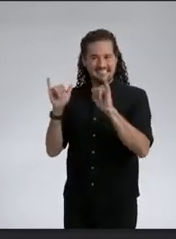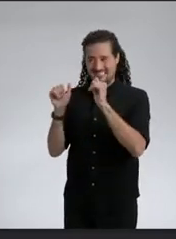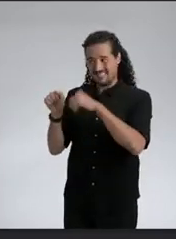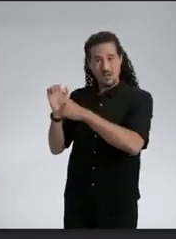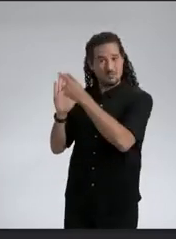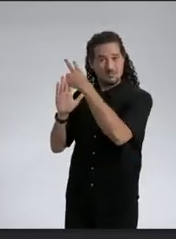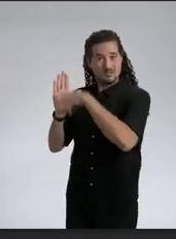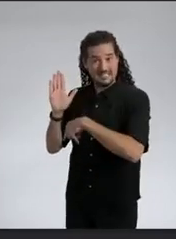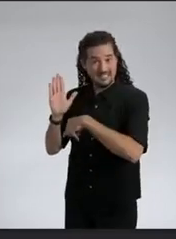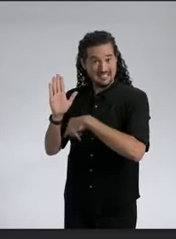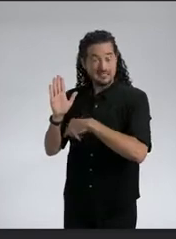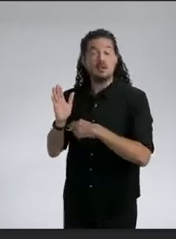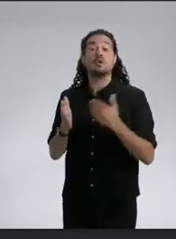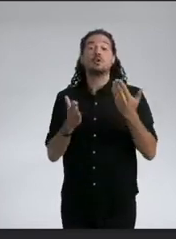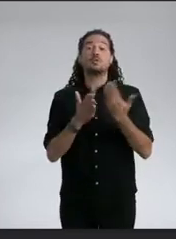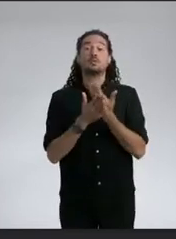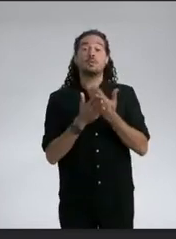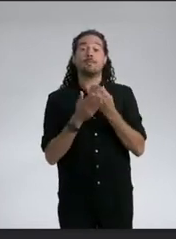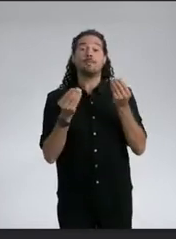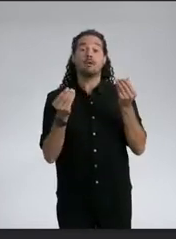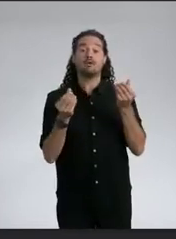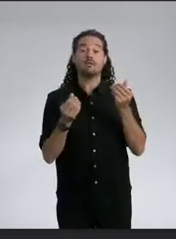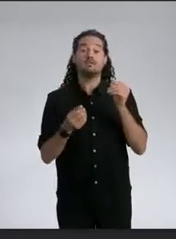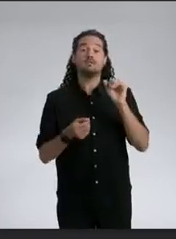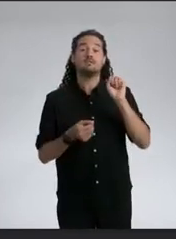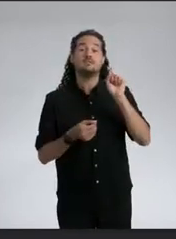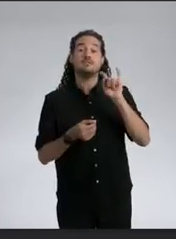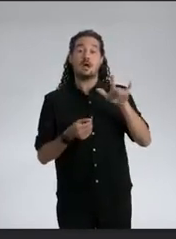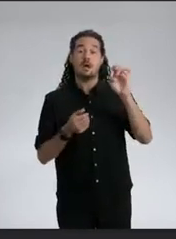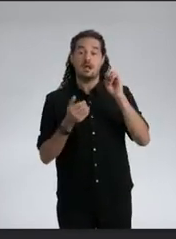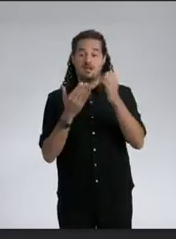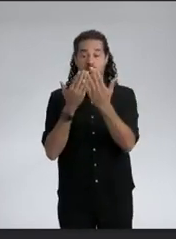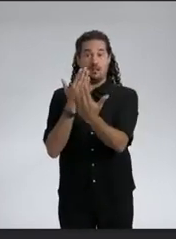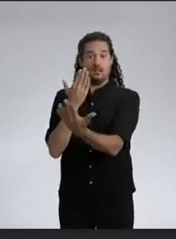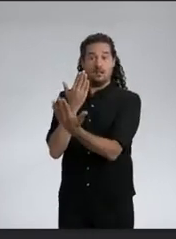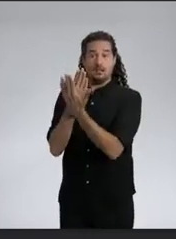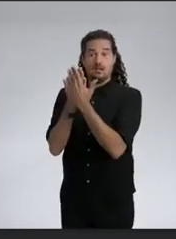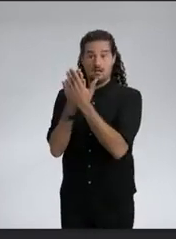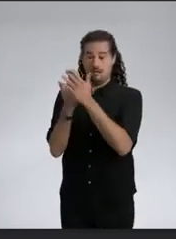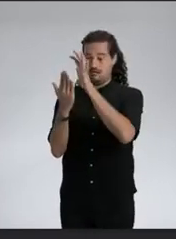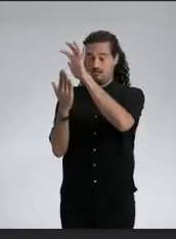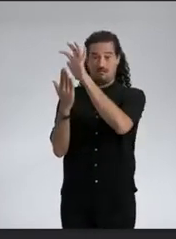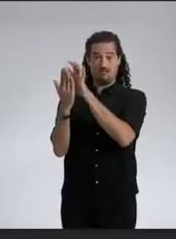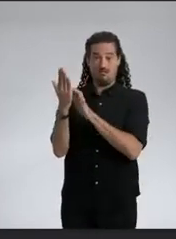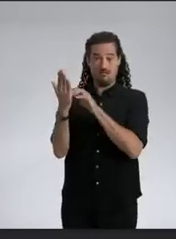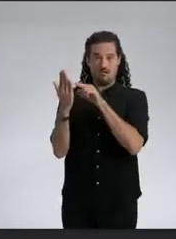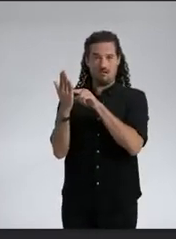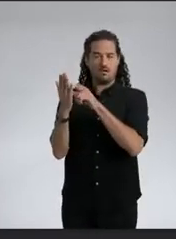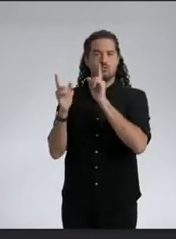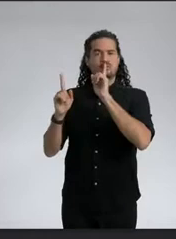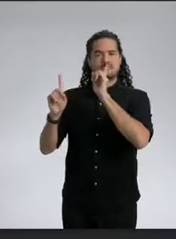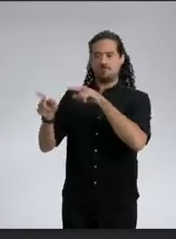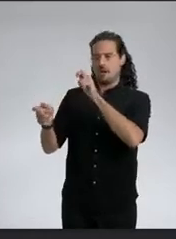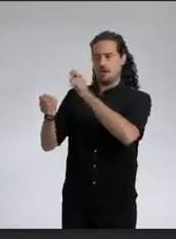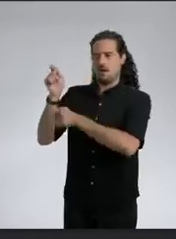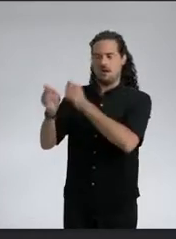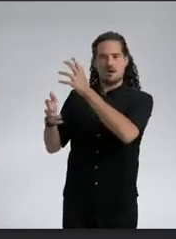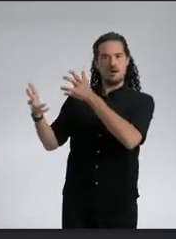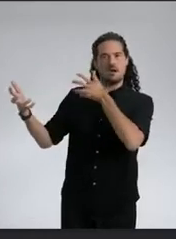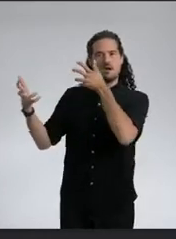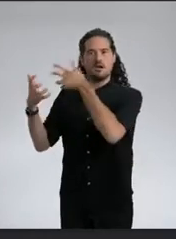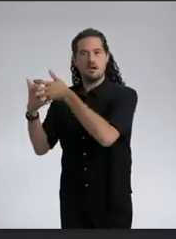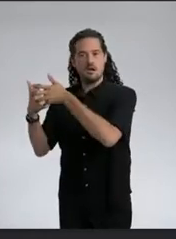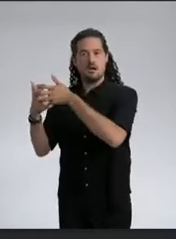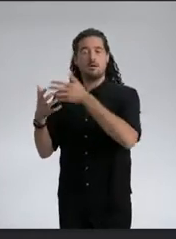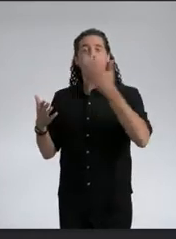new material styles behind the content. Content responds dynamically to this background, so instead of the gray normally